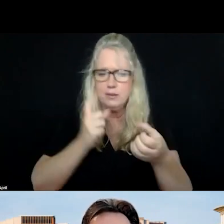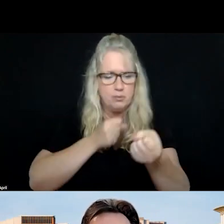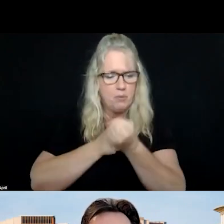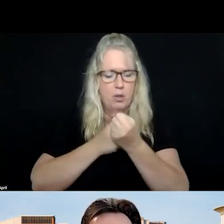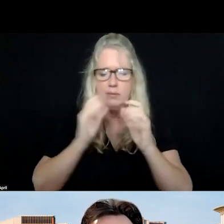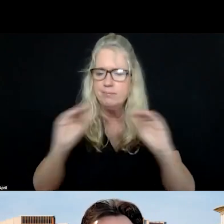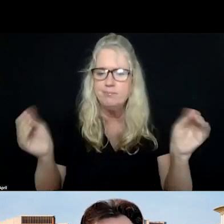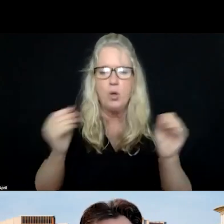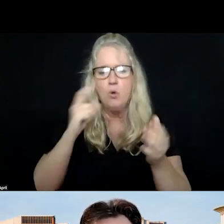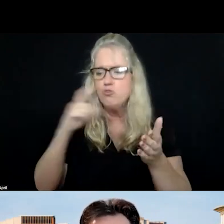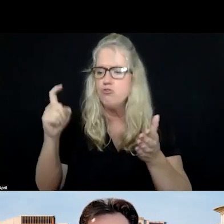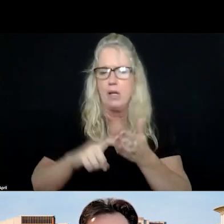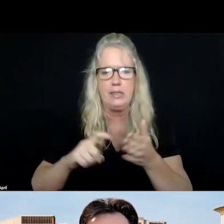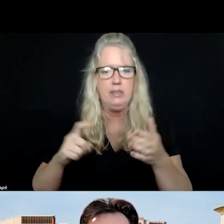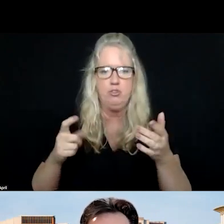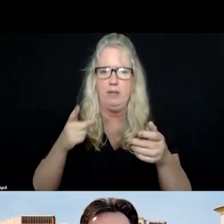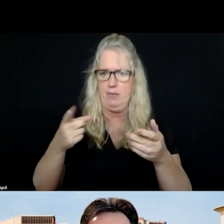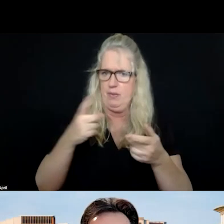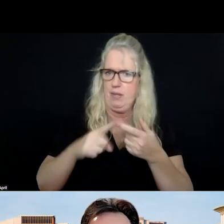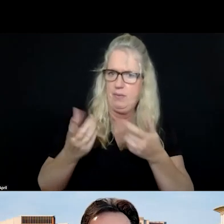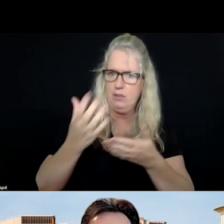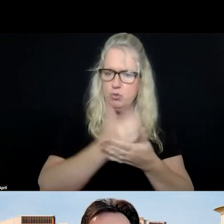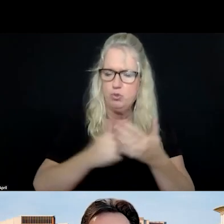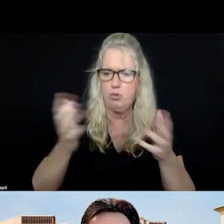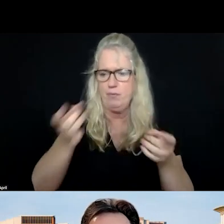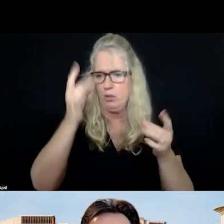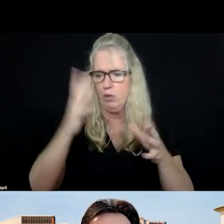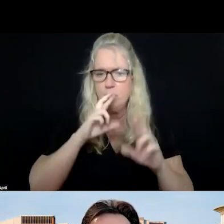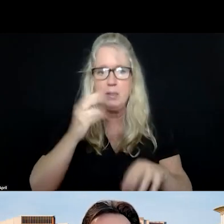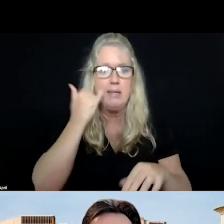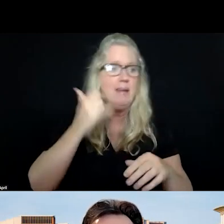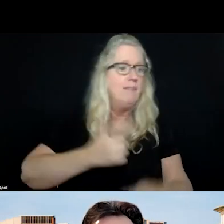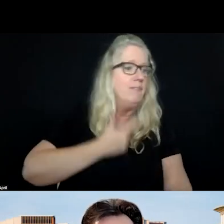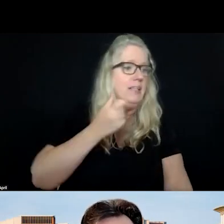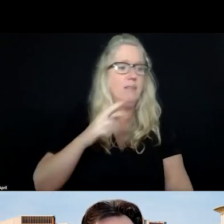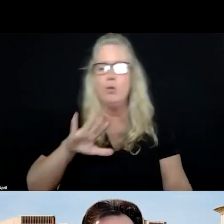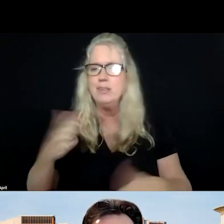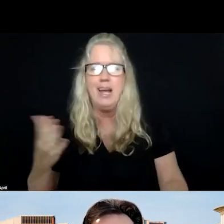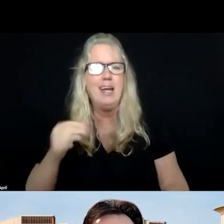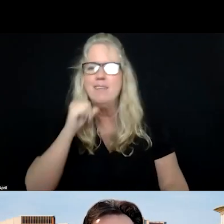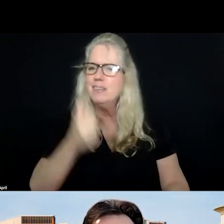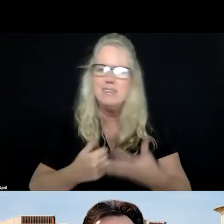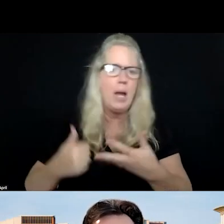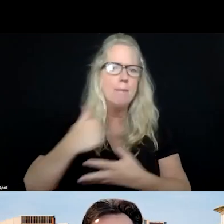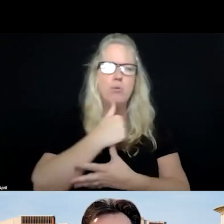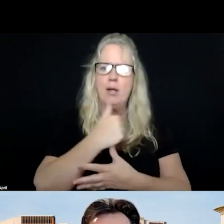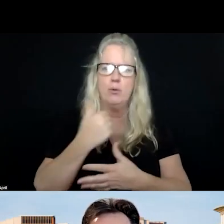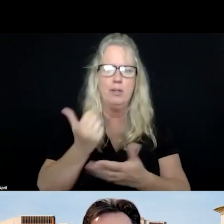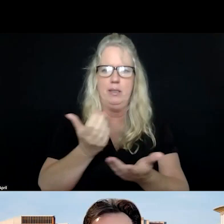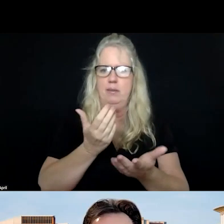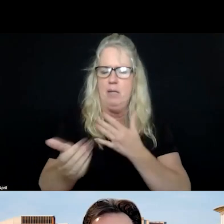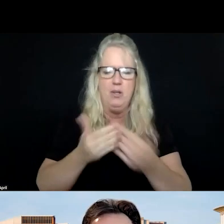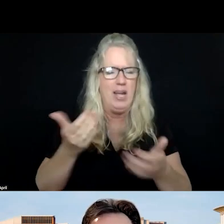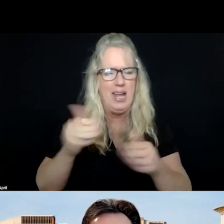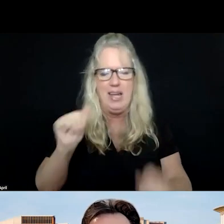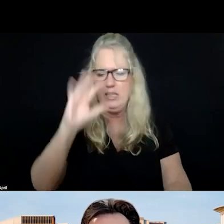no recognition that they deserve crisis support. Whether they live or die is not a priority in almost any federal office except